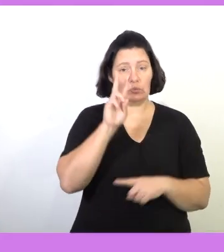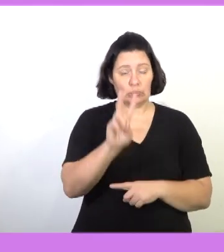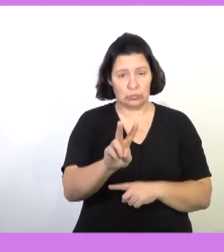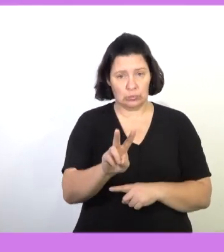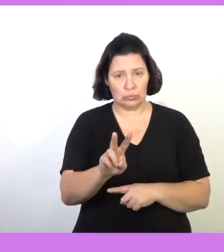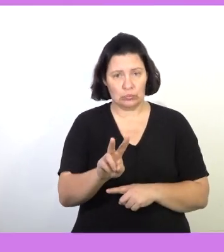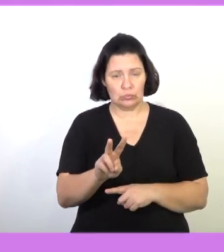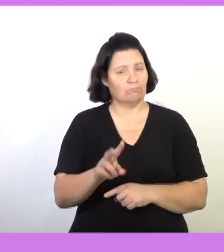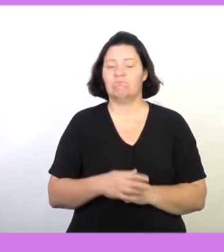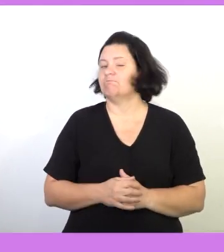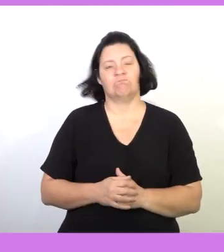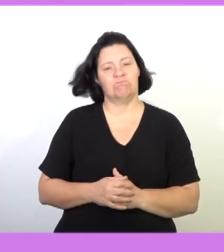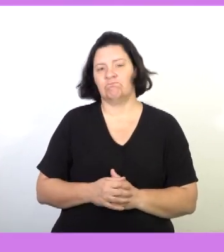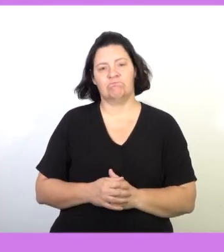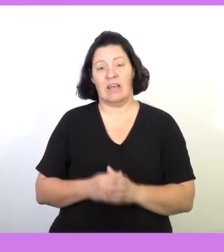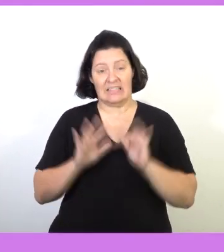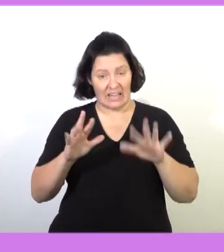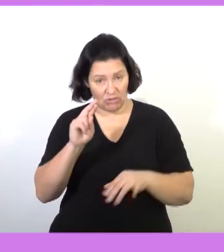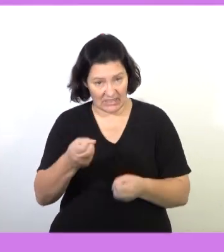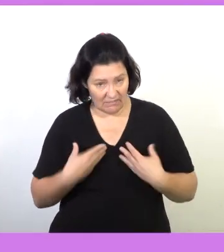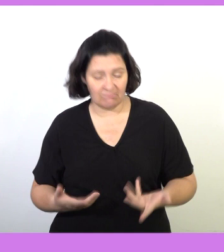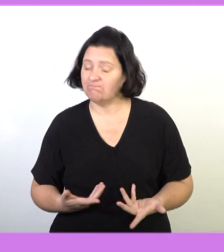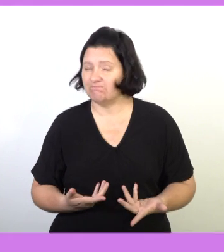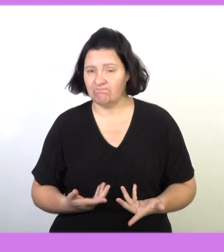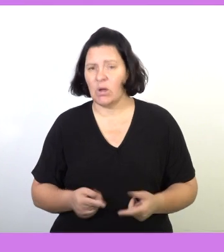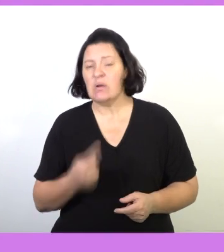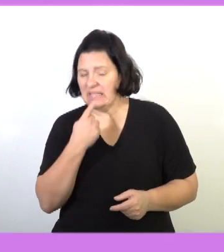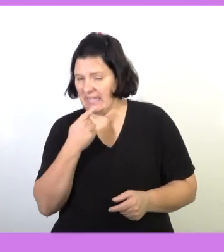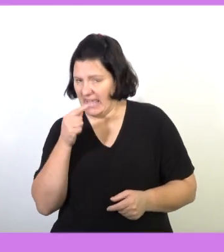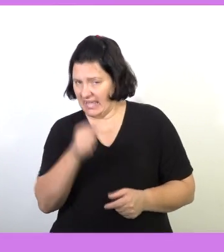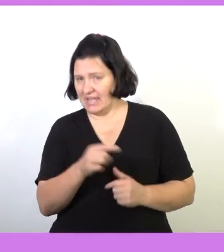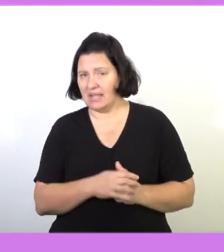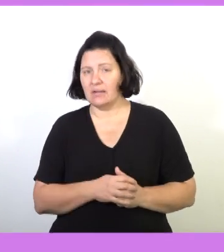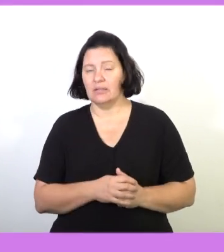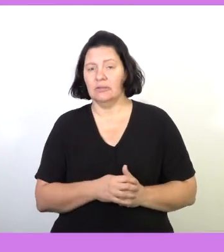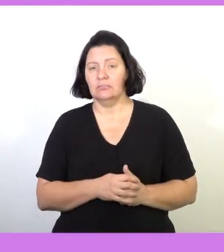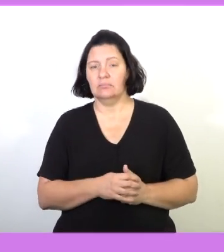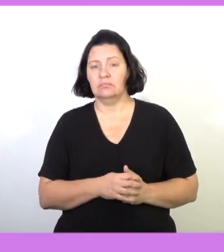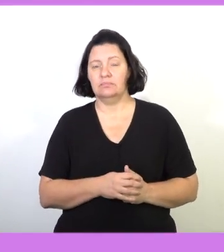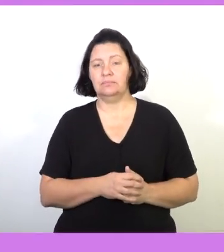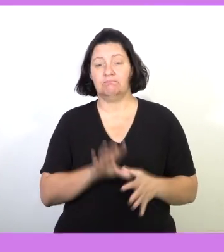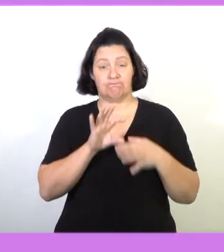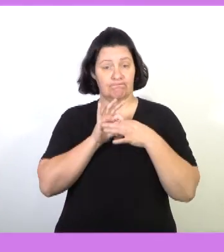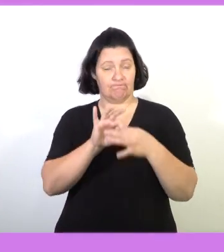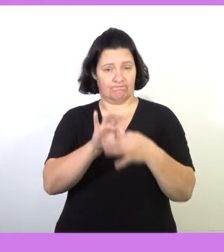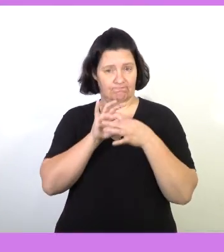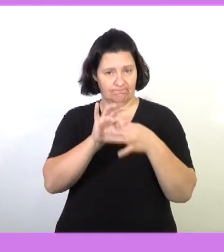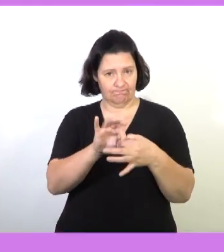2, it is not going to give us 10 Rand. So we can tell from this that on